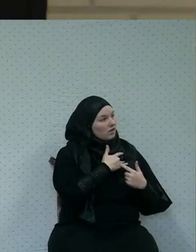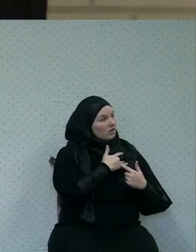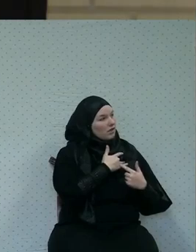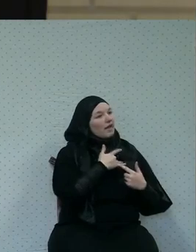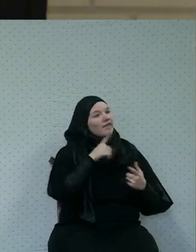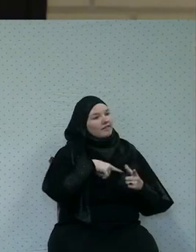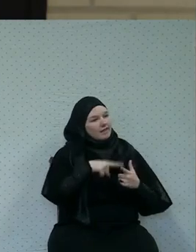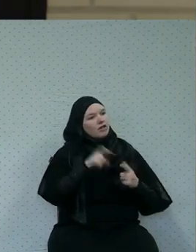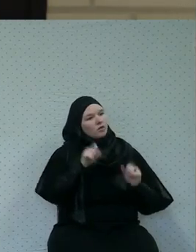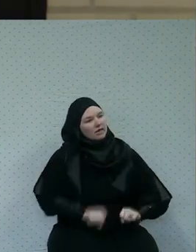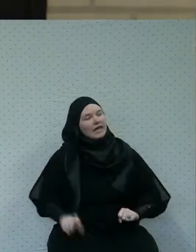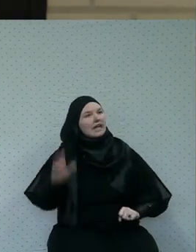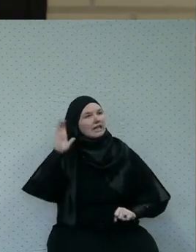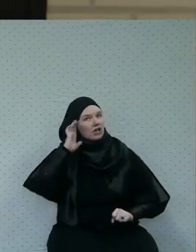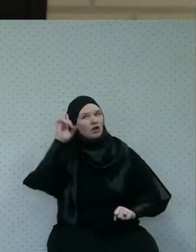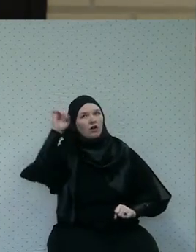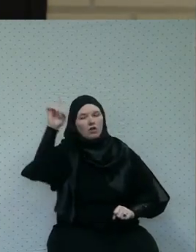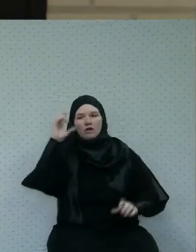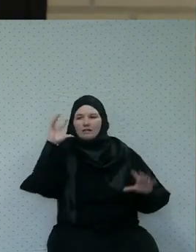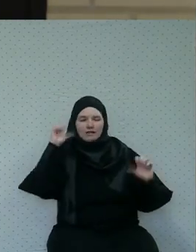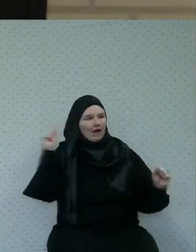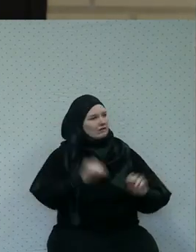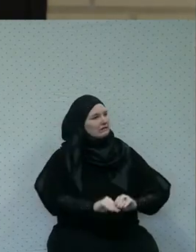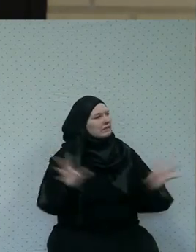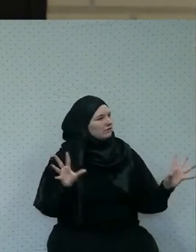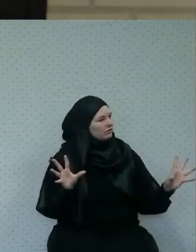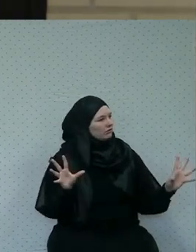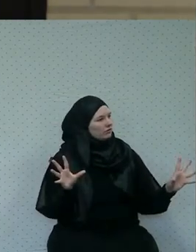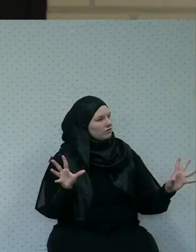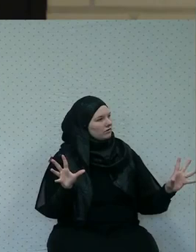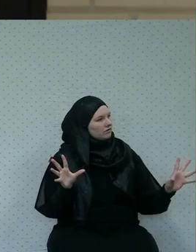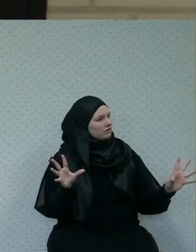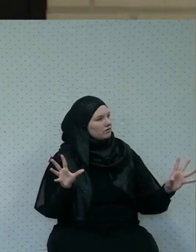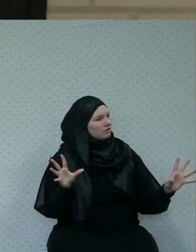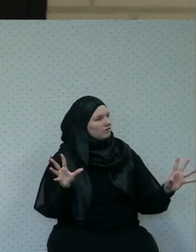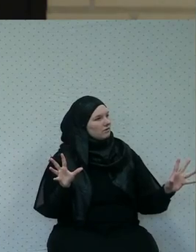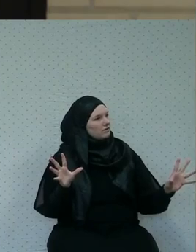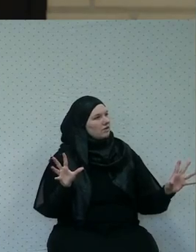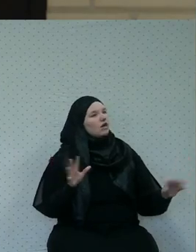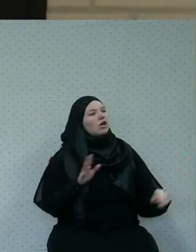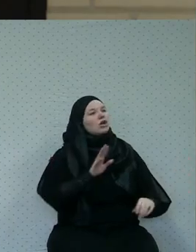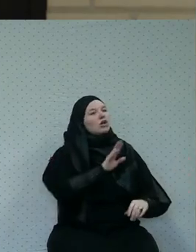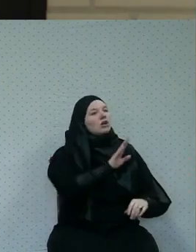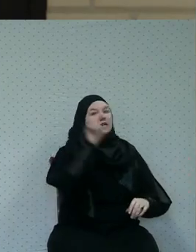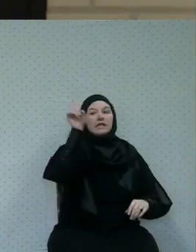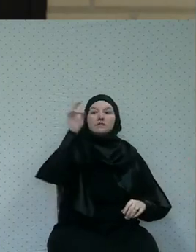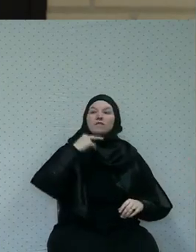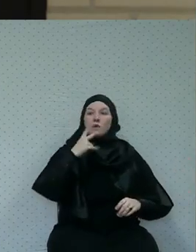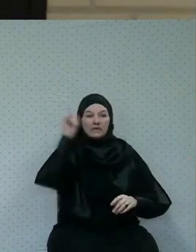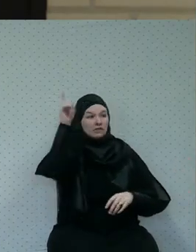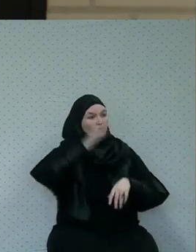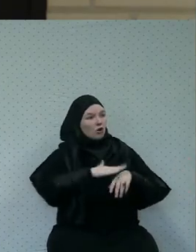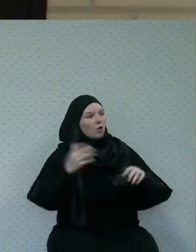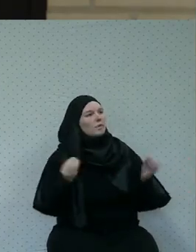loud and clear. His voice will be louder than the voice of your needs, your wants, your